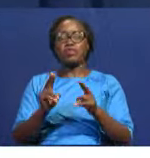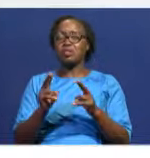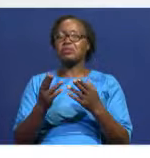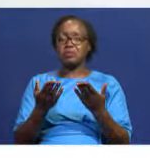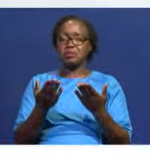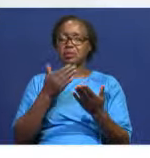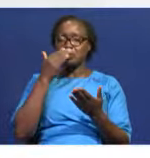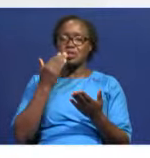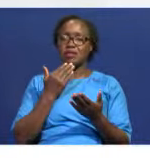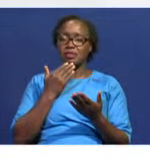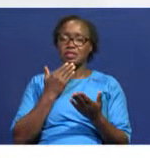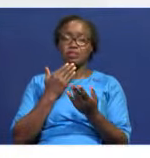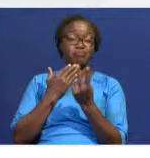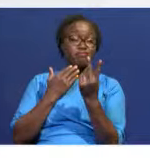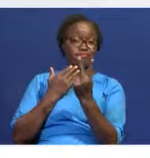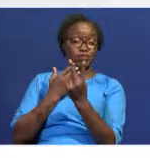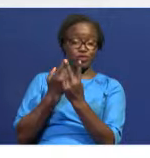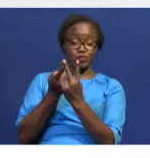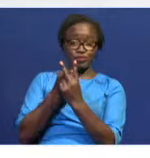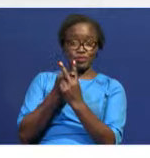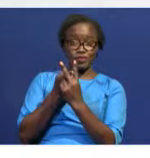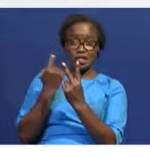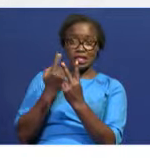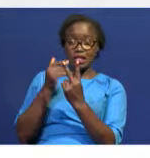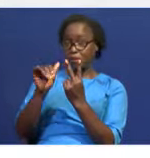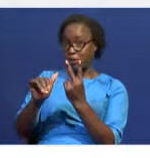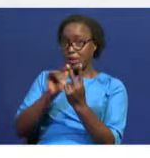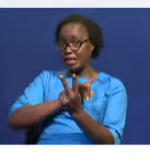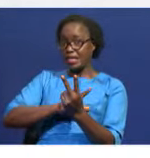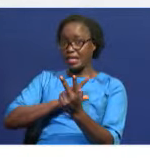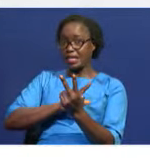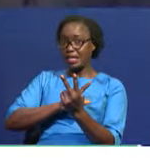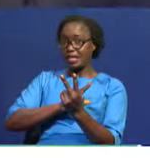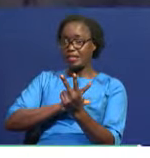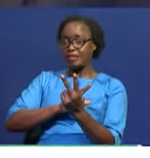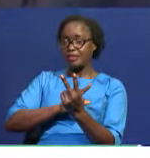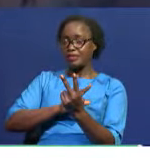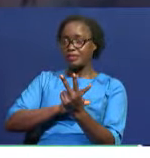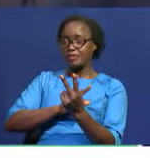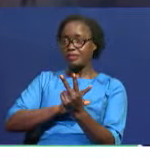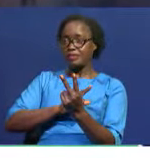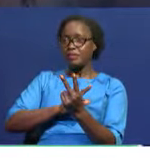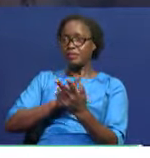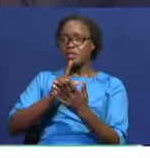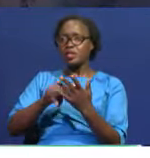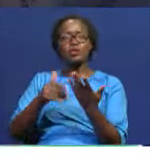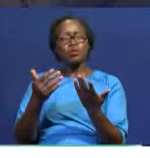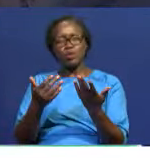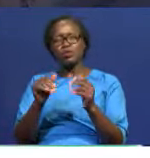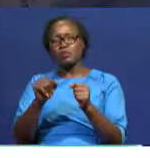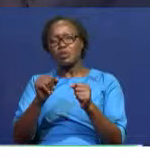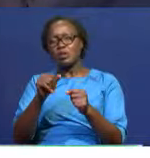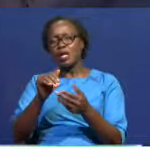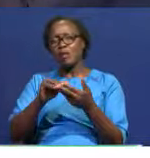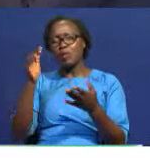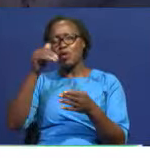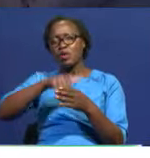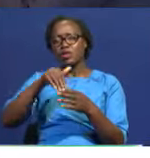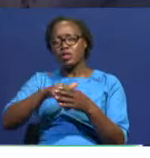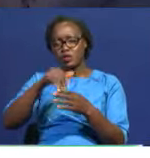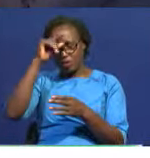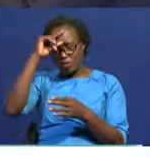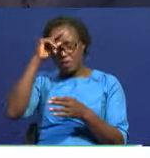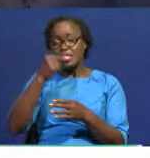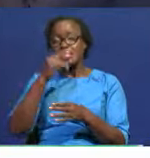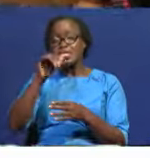Diaspora Affairs Musalia Mudavadi are the only survivors in the purge by Ruto. In what could be a pointer to a more inclusive government,